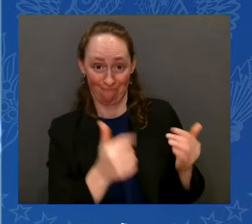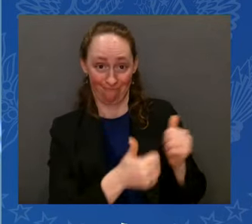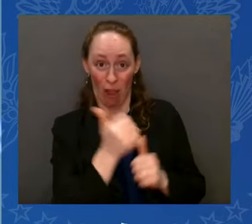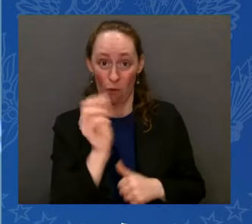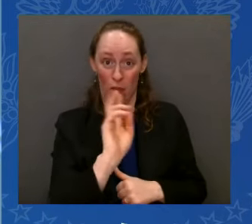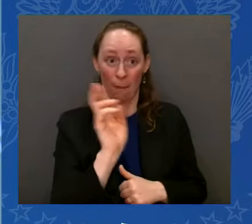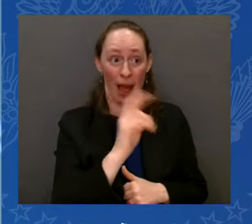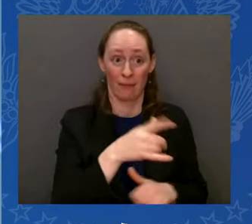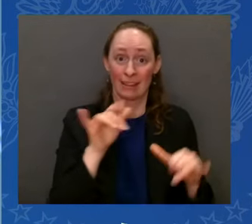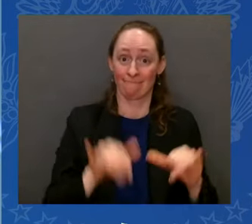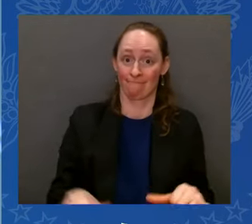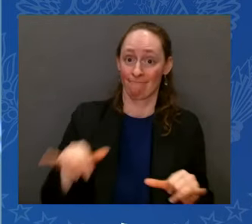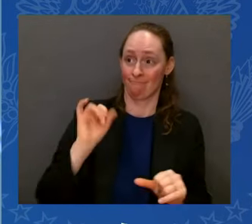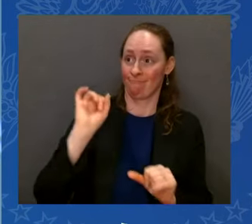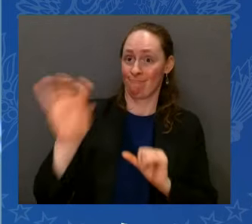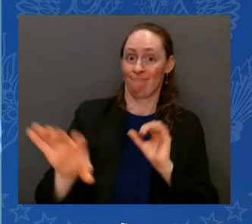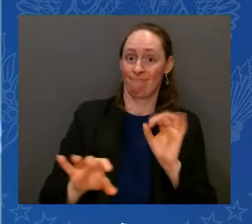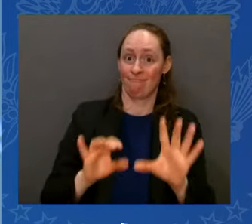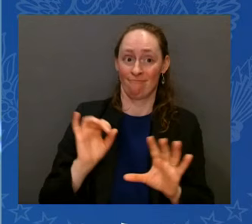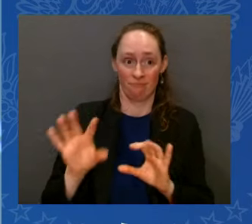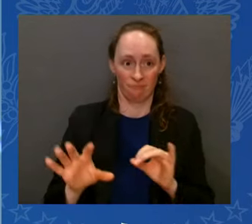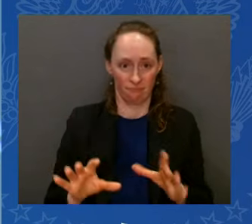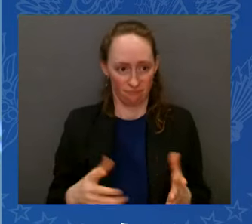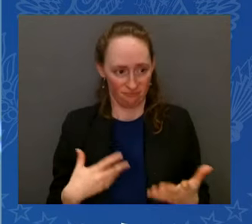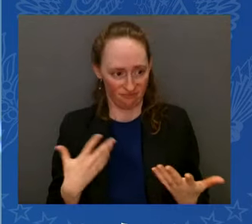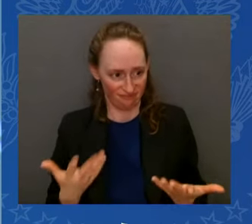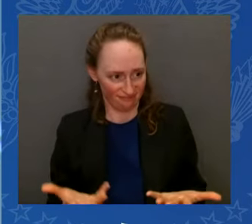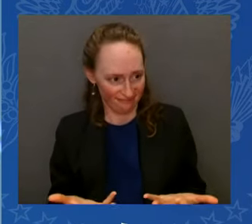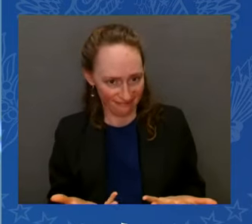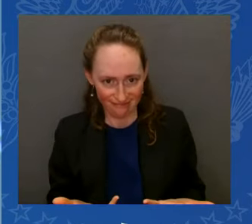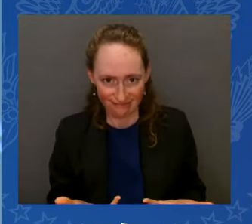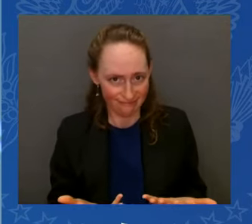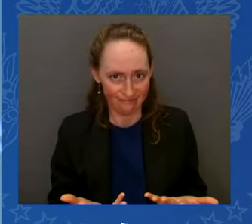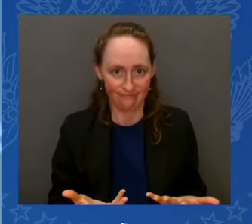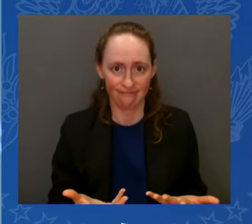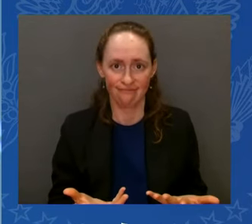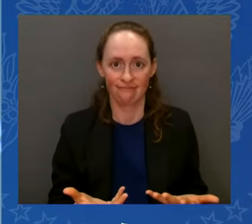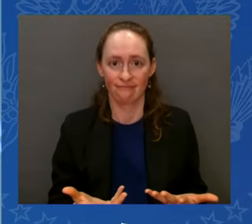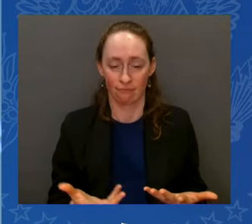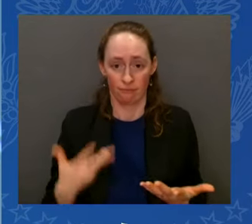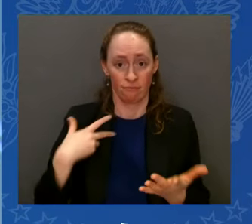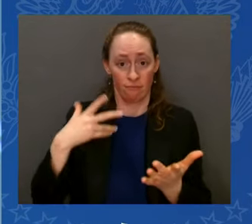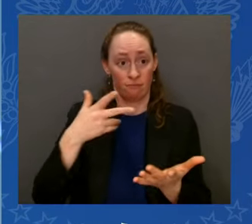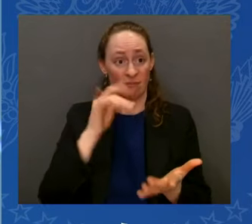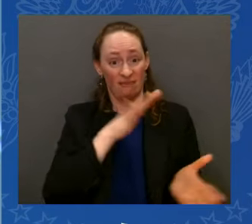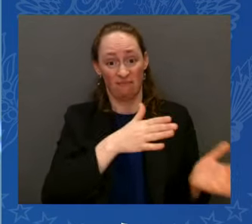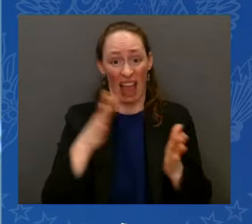another $3 trillion to our debt over the next 10 years. Let me be specific.